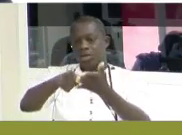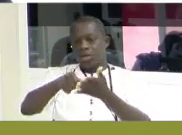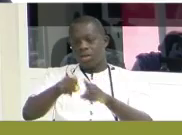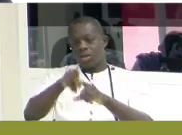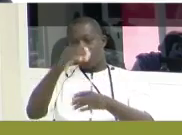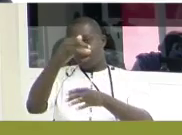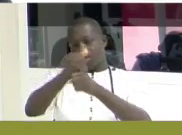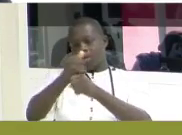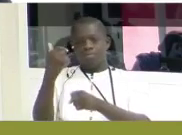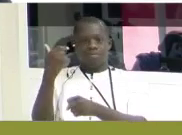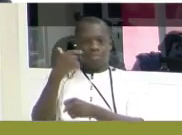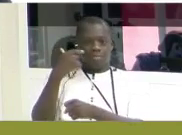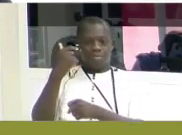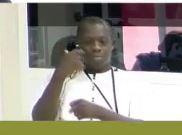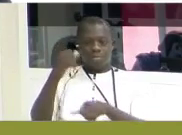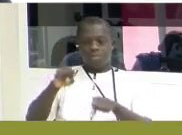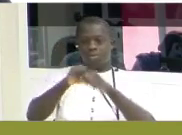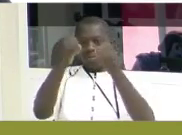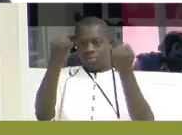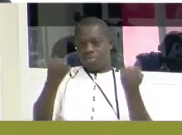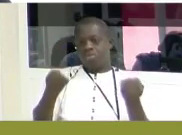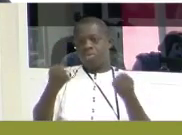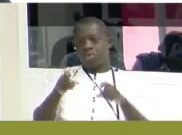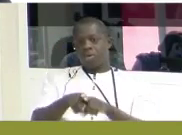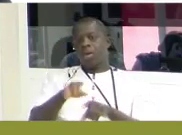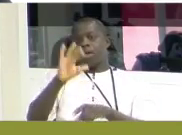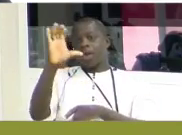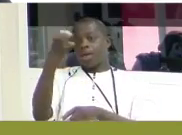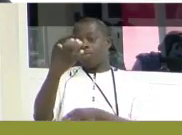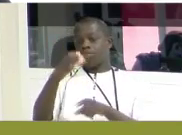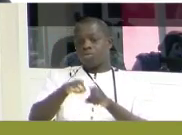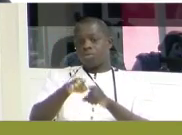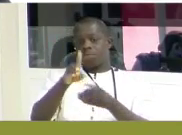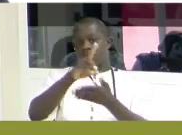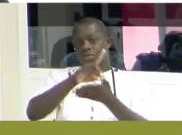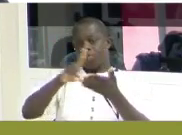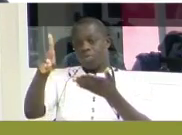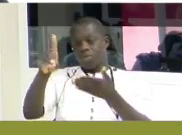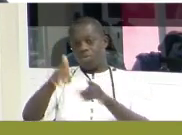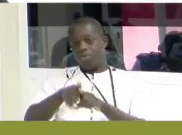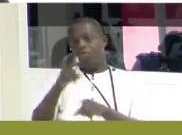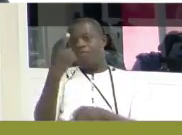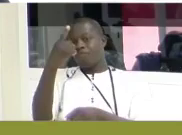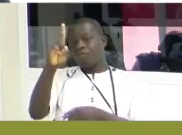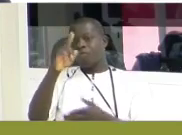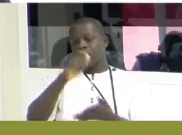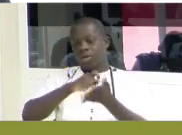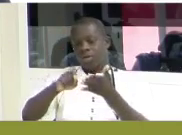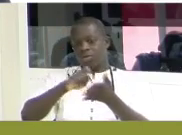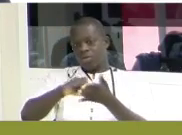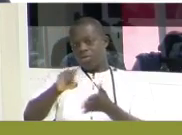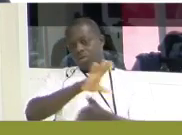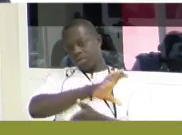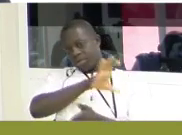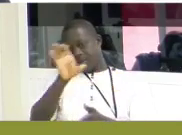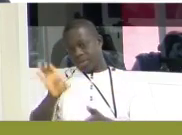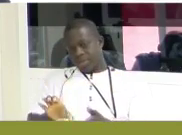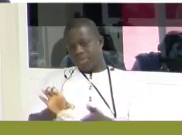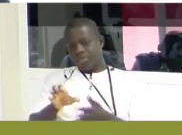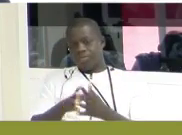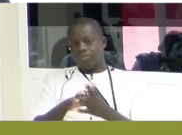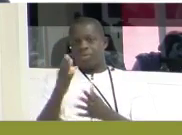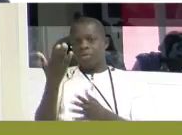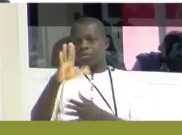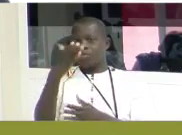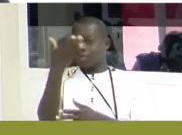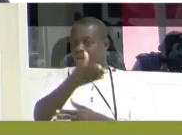Observer, then we were able to produce our first newsletter where I served as the editor-in-chief. So from there, I wasted no